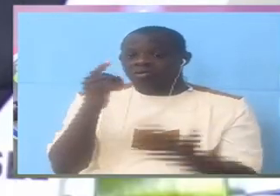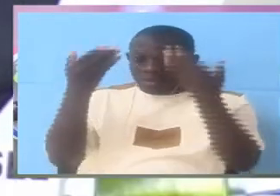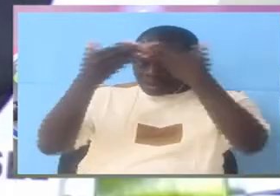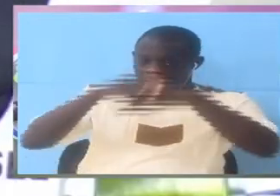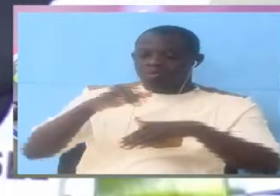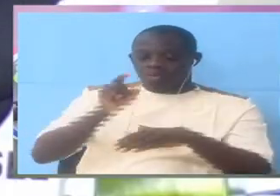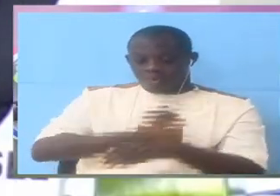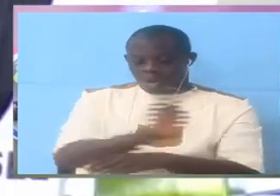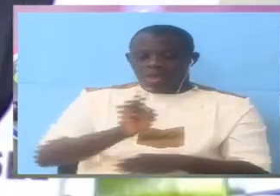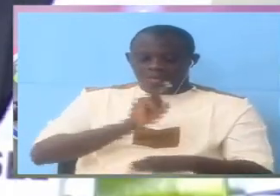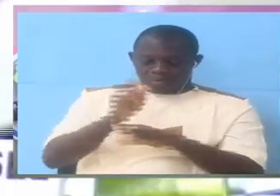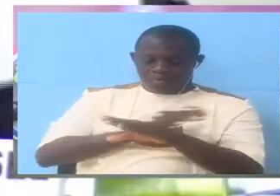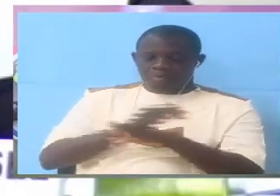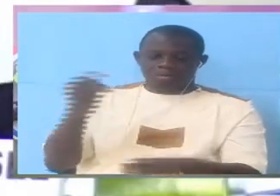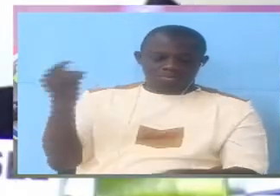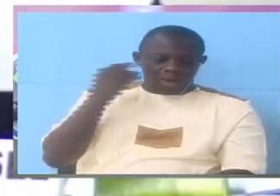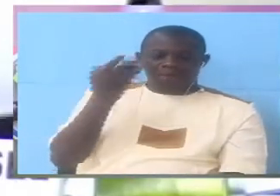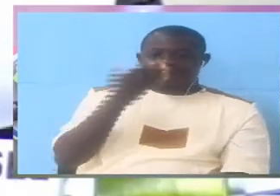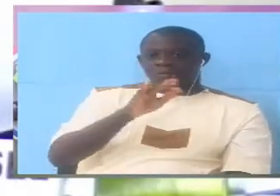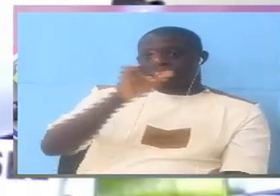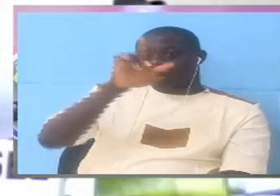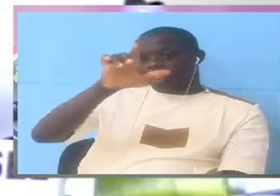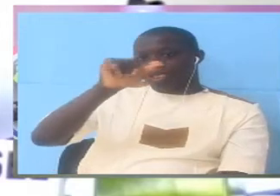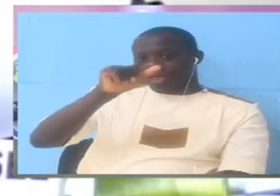from Langtombo.